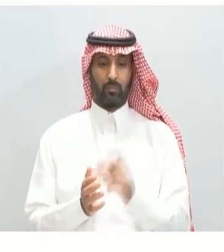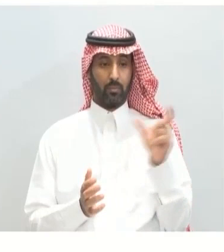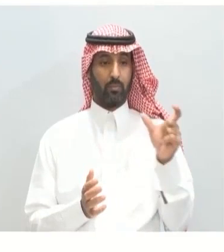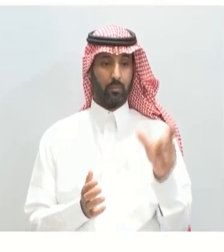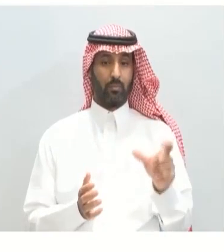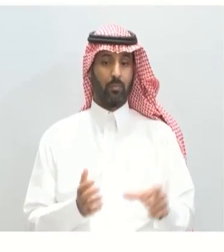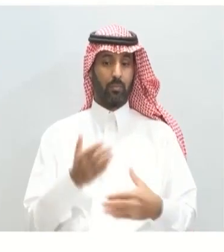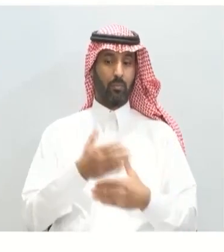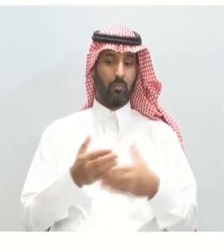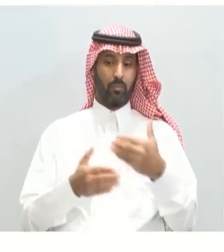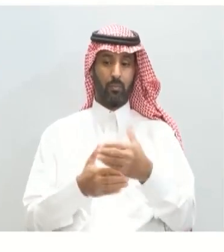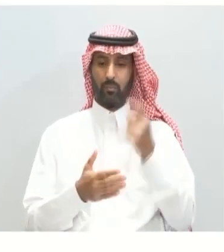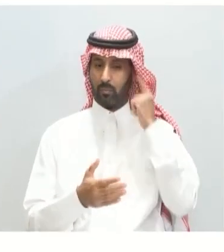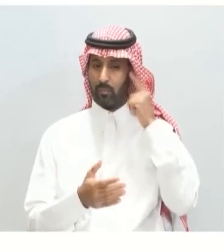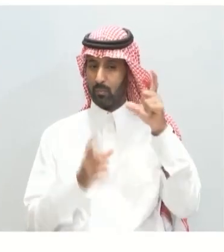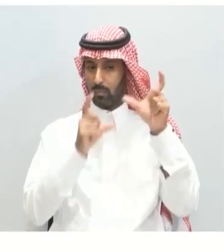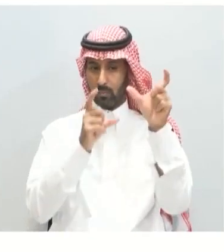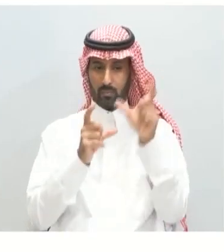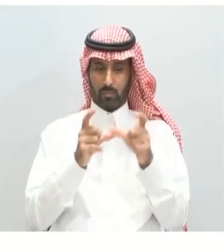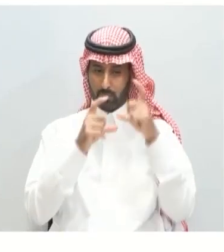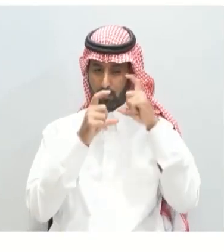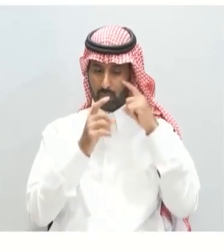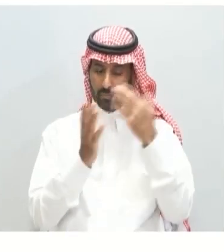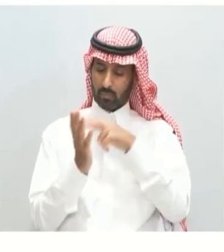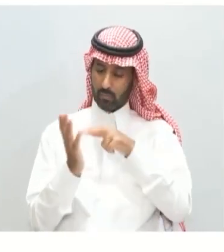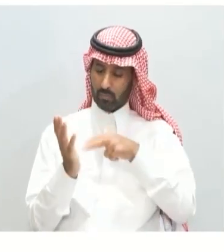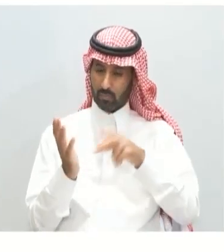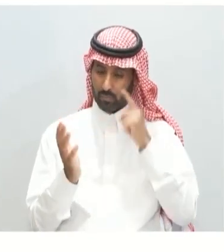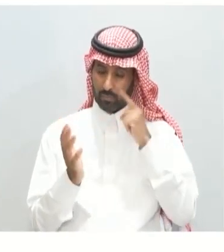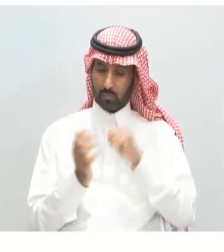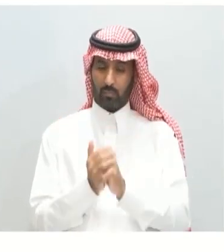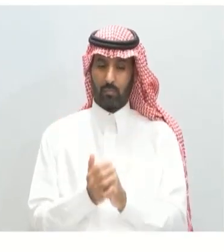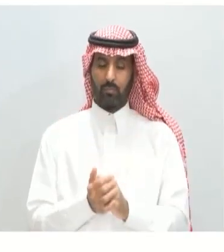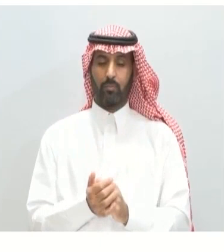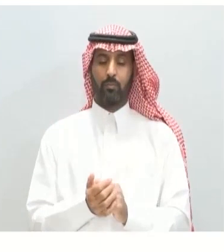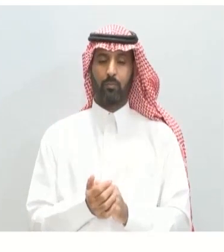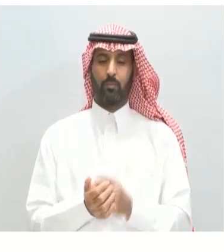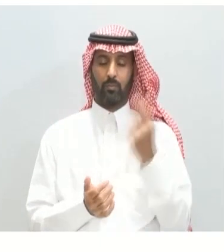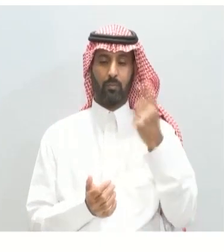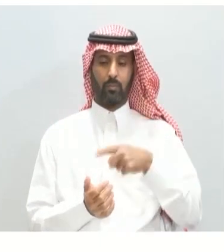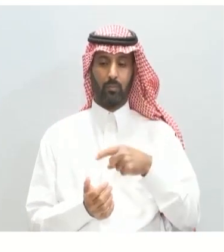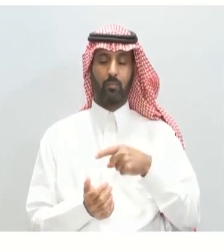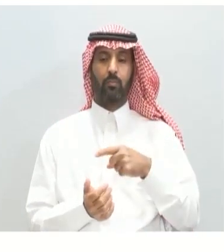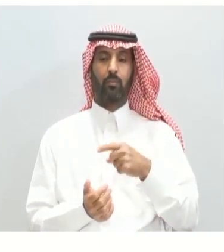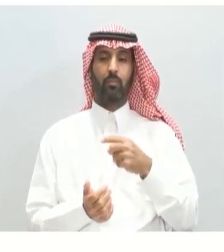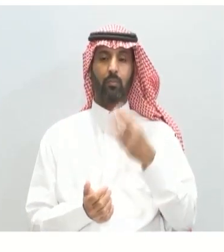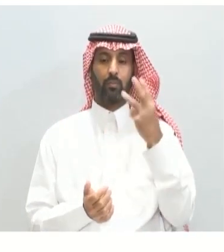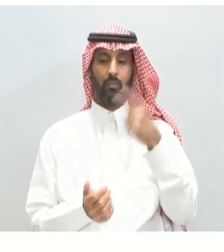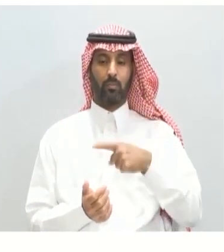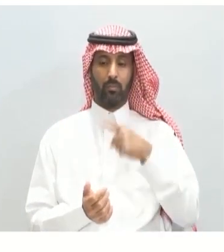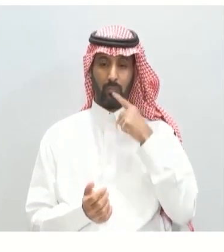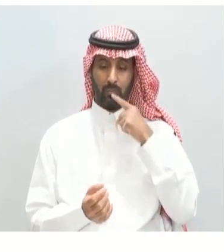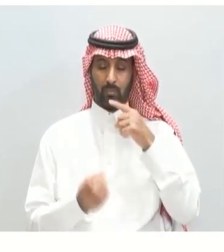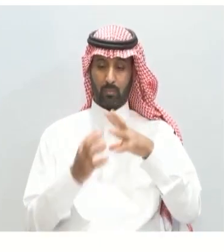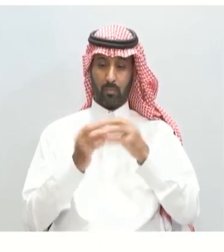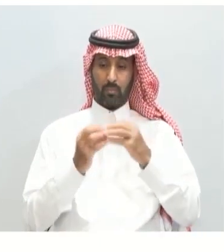building lesson. You will see these words in the reading on pages 12 and 13, match the words with their meanings. So we'll